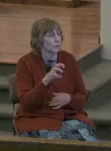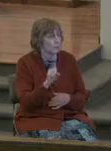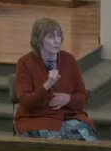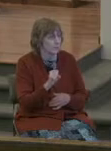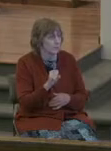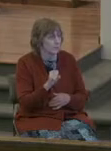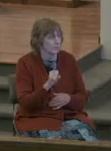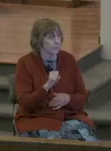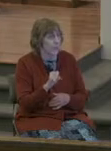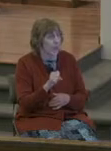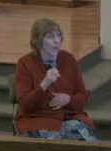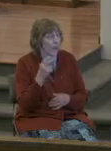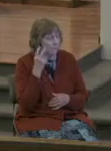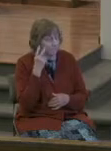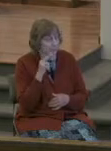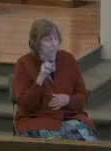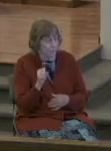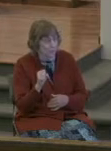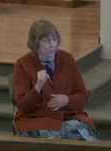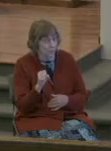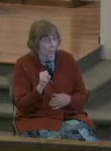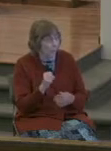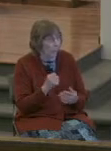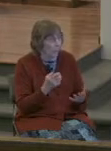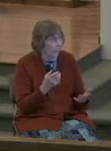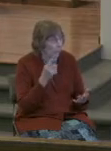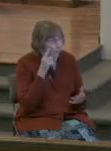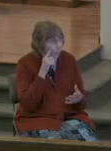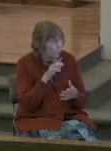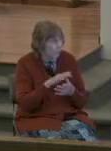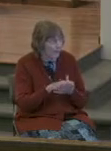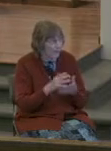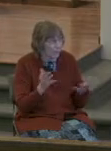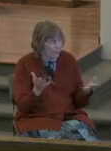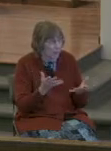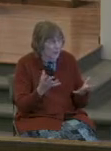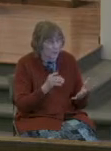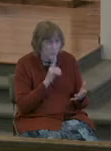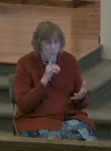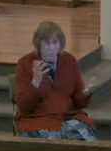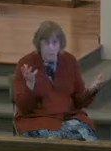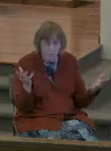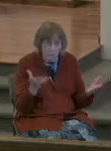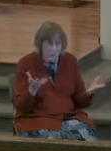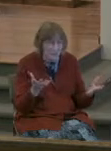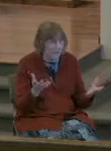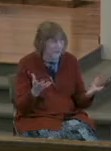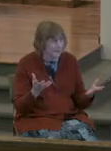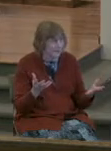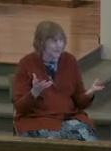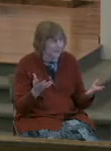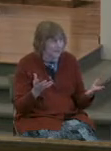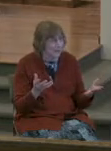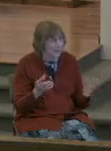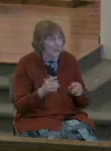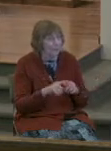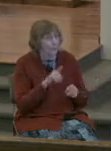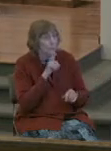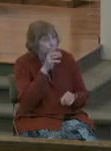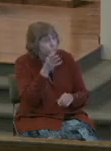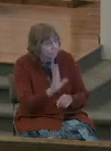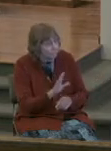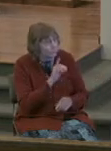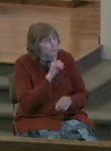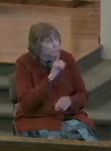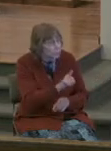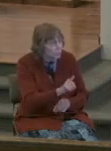know what to believe. I mean, they're tossed and turned. What's the truth? There is no truth. But something real and genuine, you and